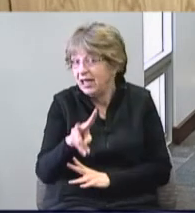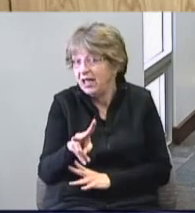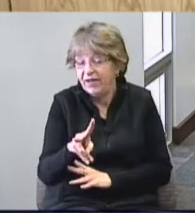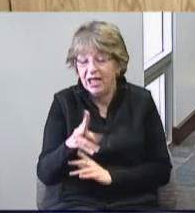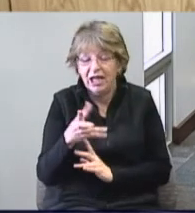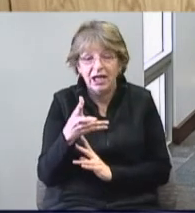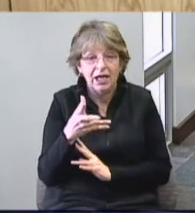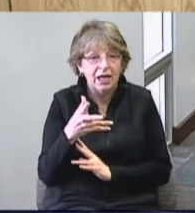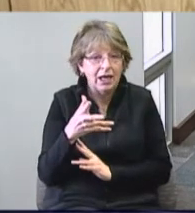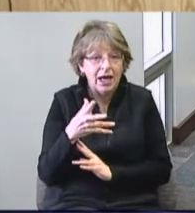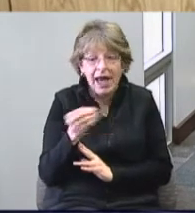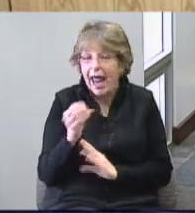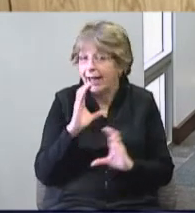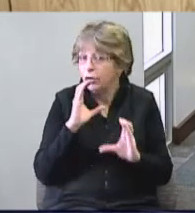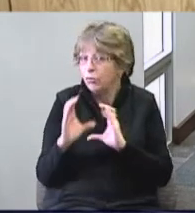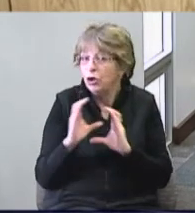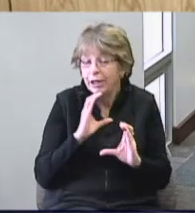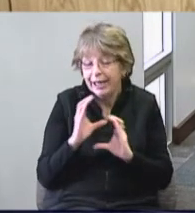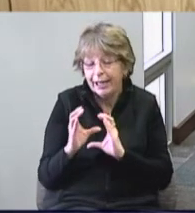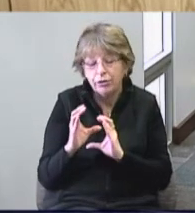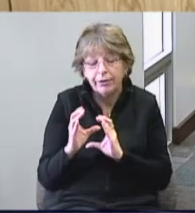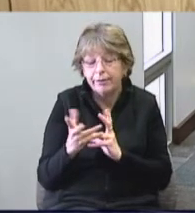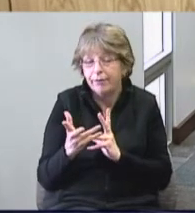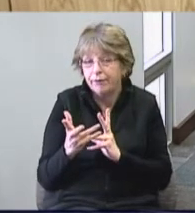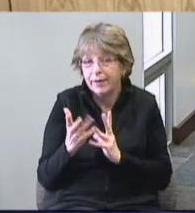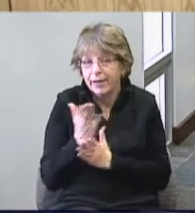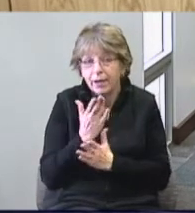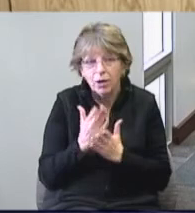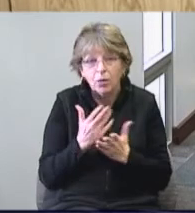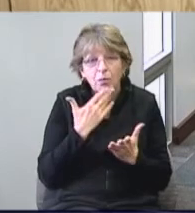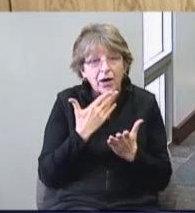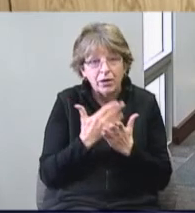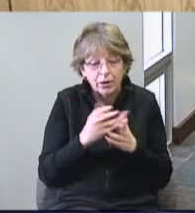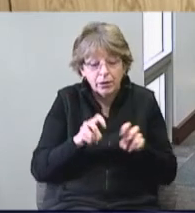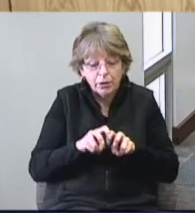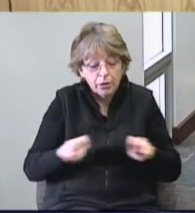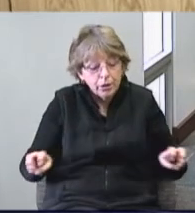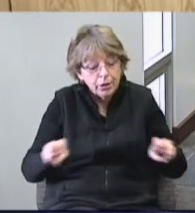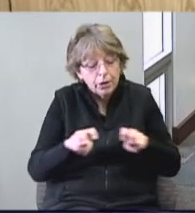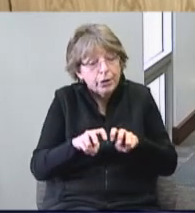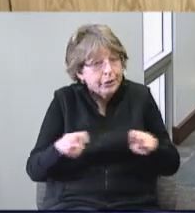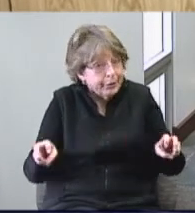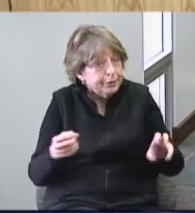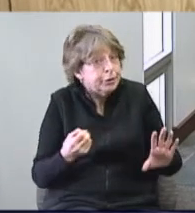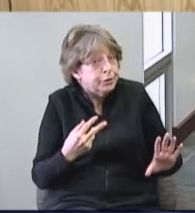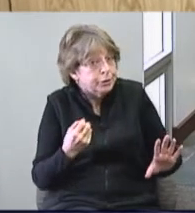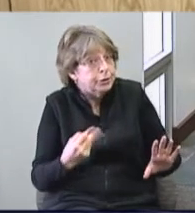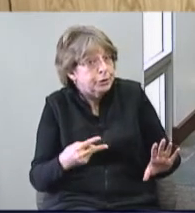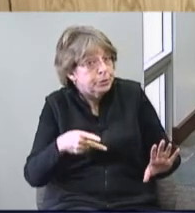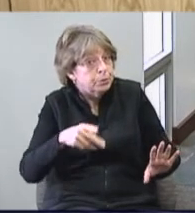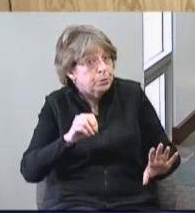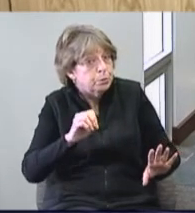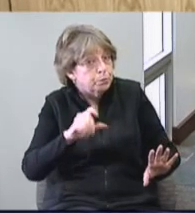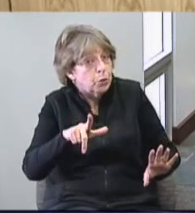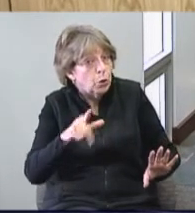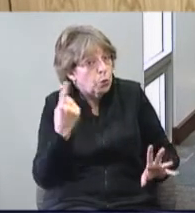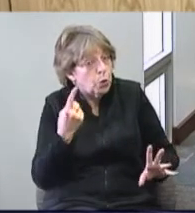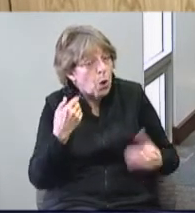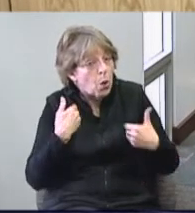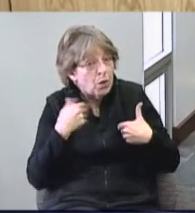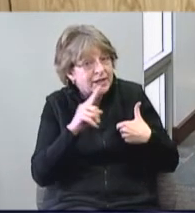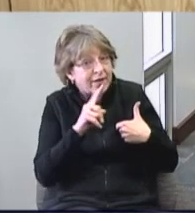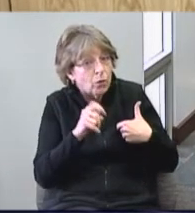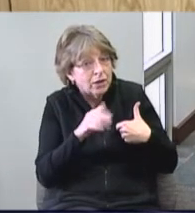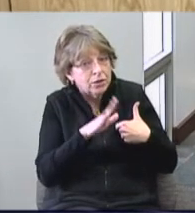and communication, part of the good jury pool in this community would always have questions about